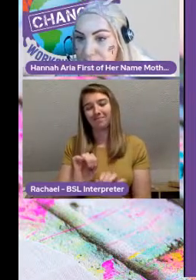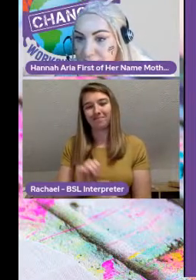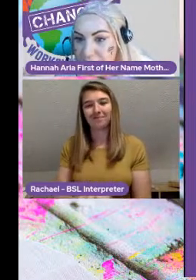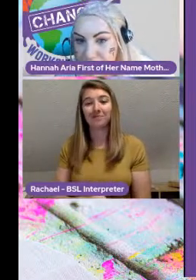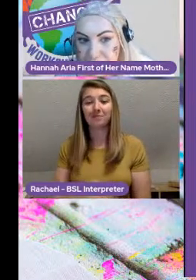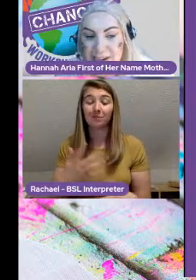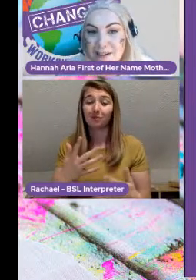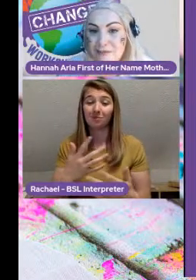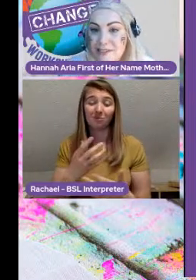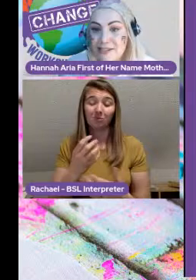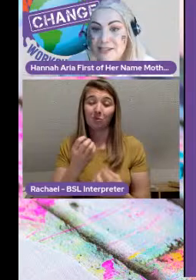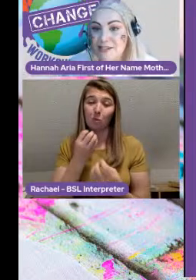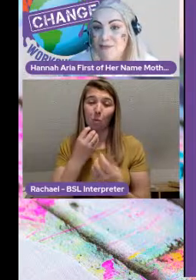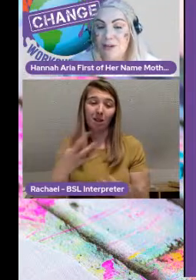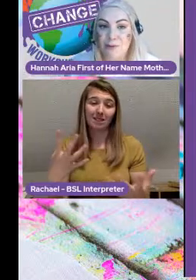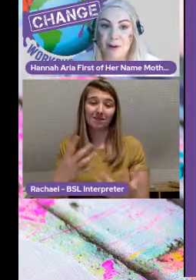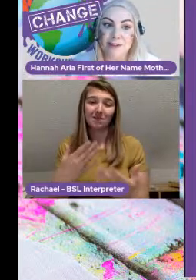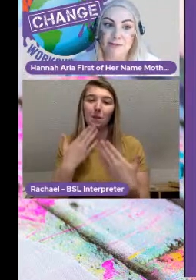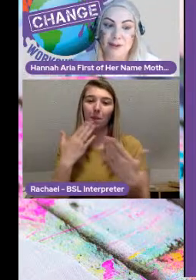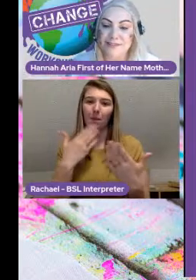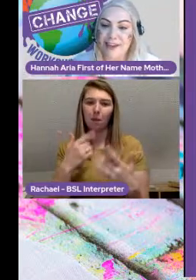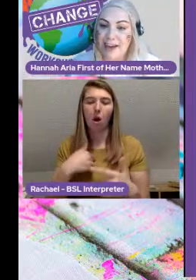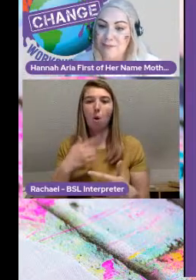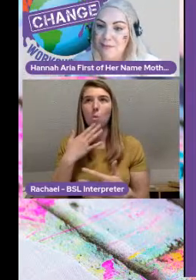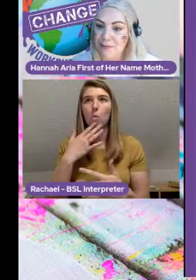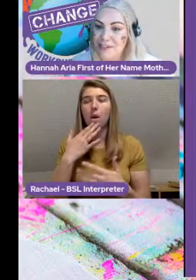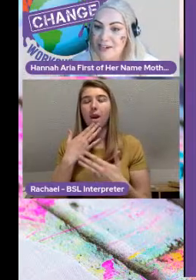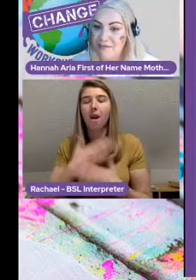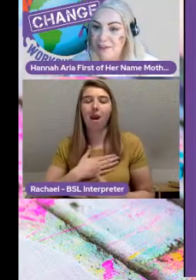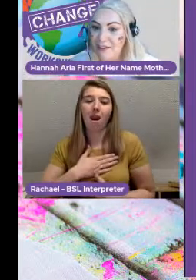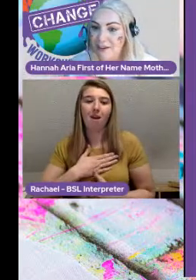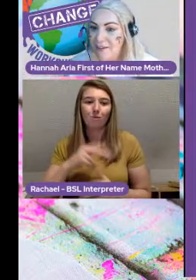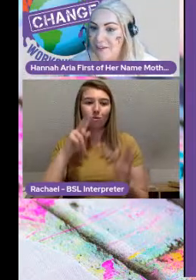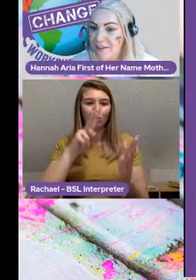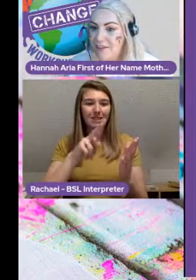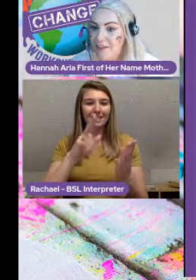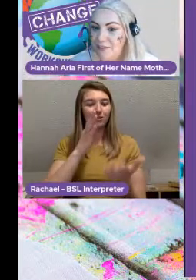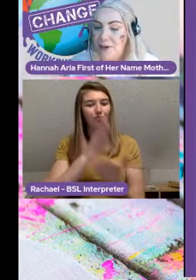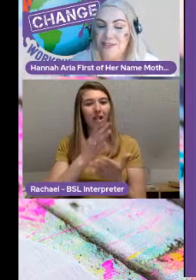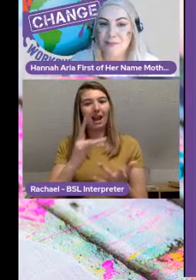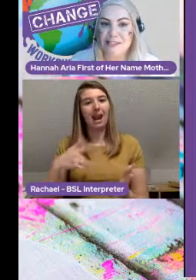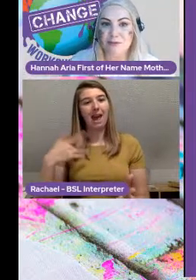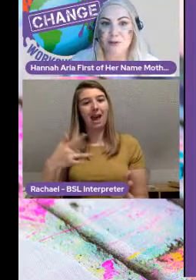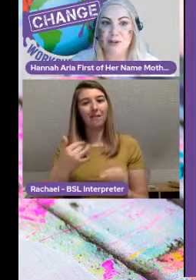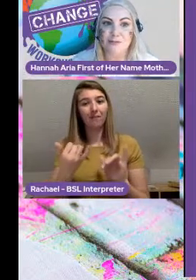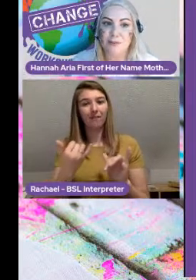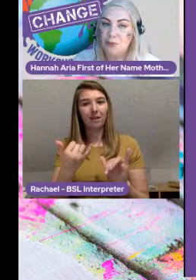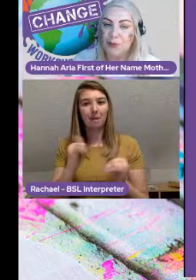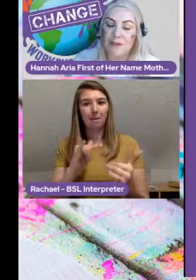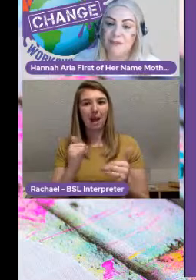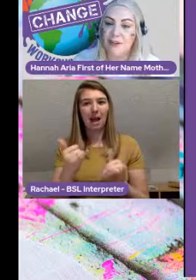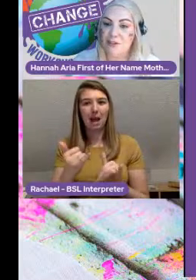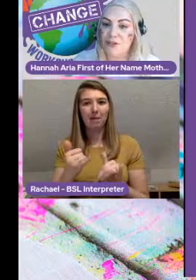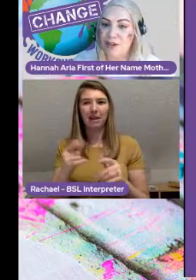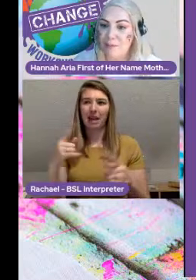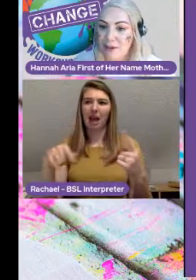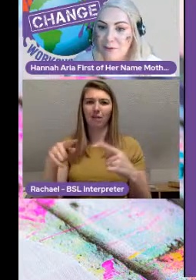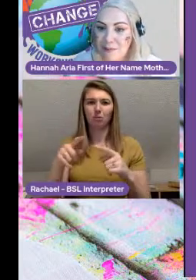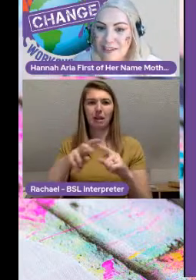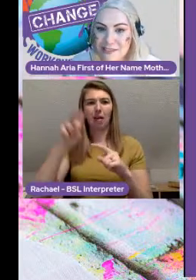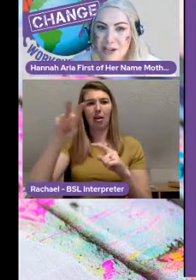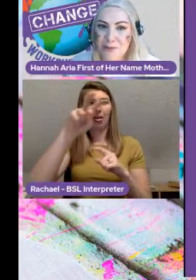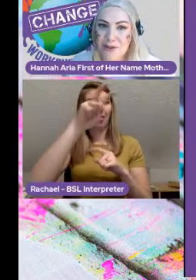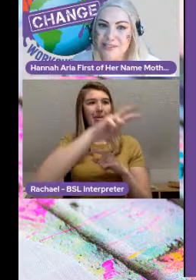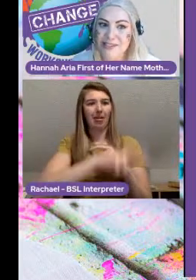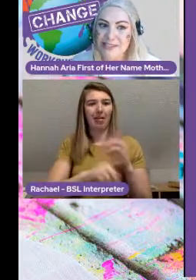wonderful. I'd really love to see these in real life one day. Maybe we could have like a, well, it's a bit difficult if we're all over the country, but